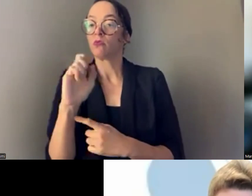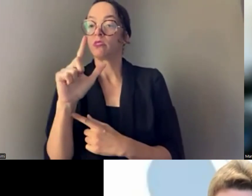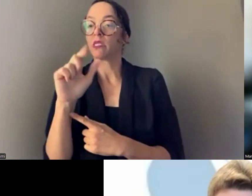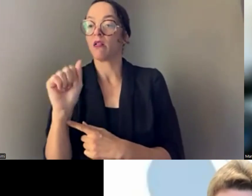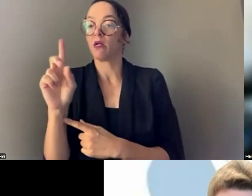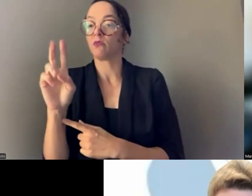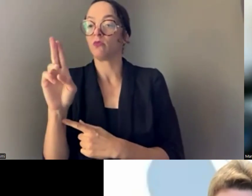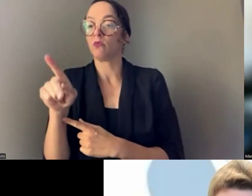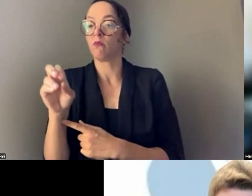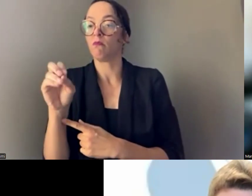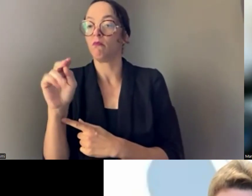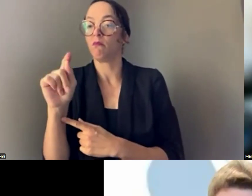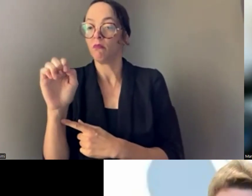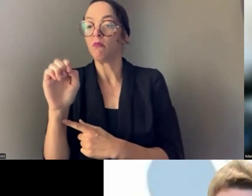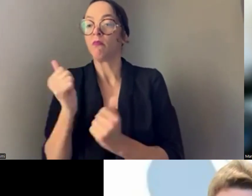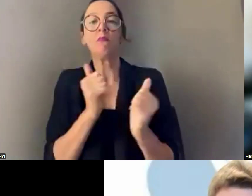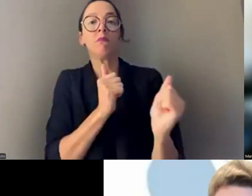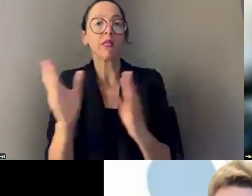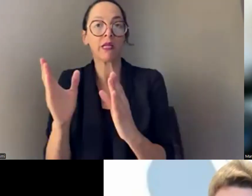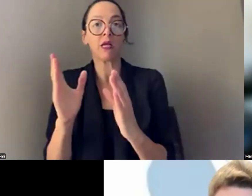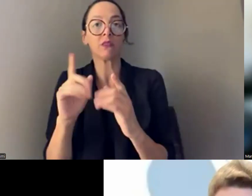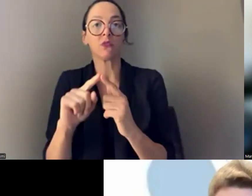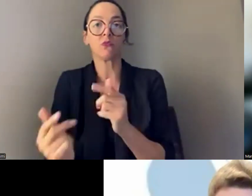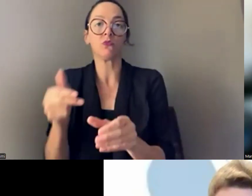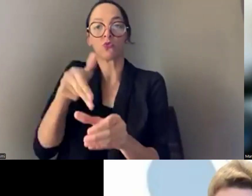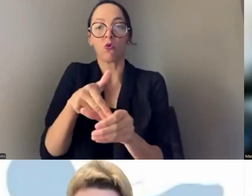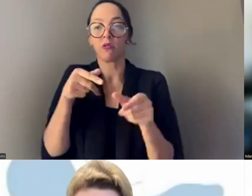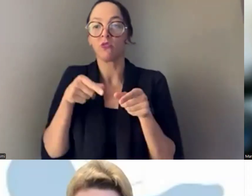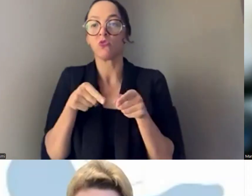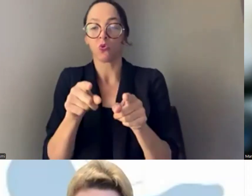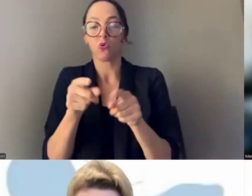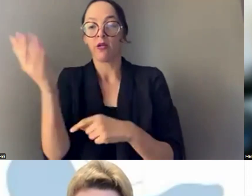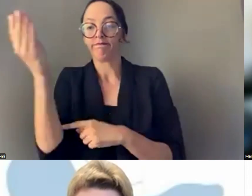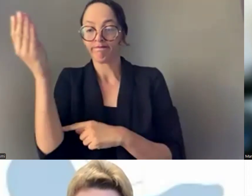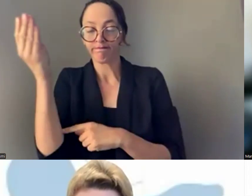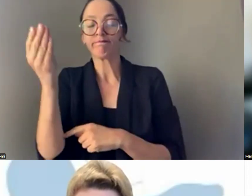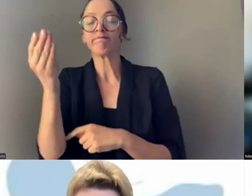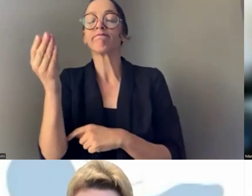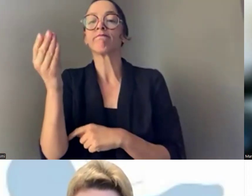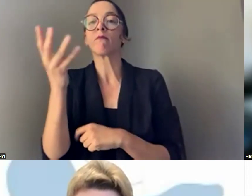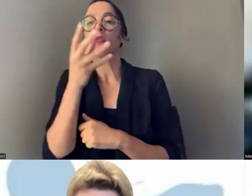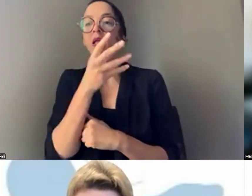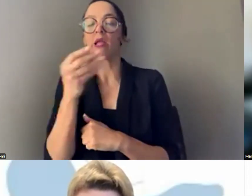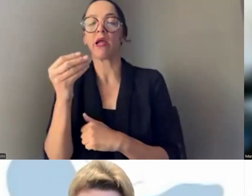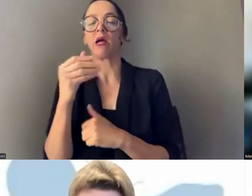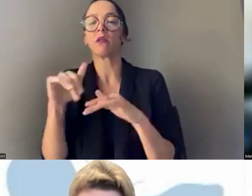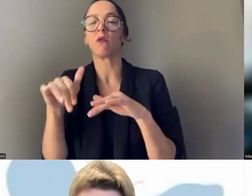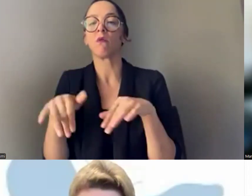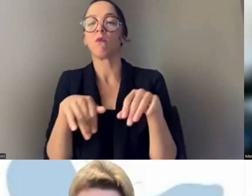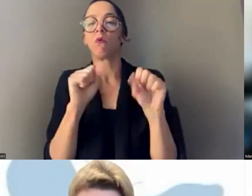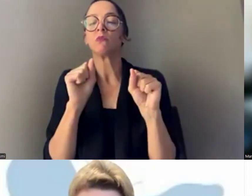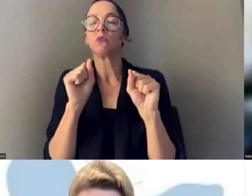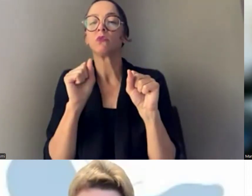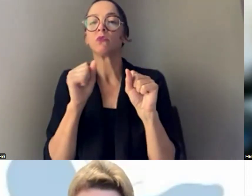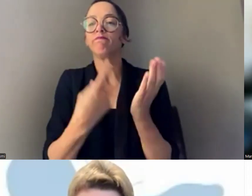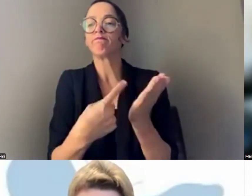the presentation and soliciting the discussion amongst the committee members, but had a family